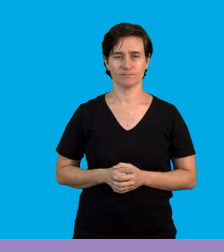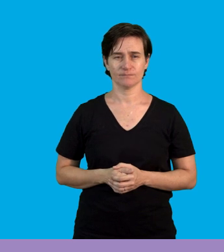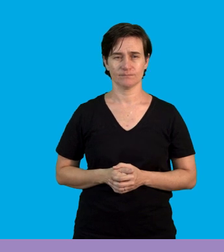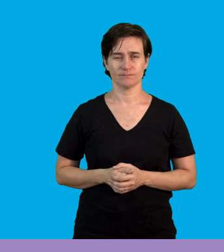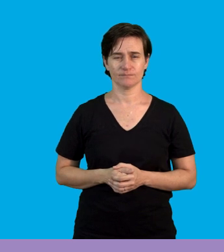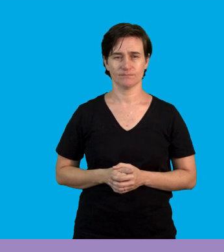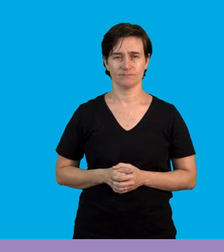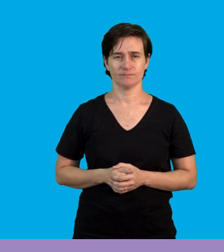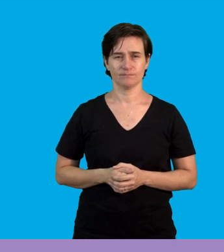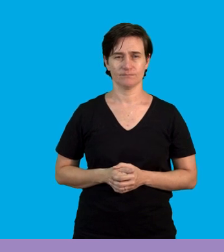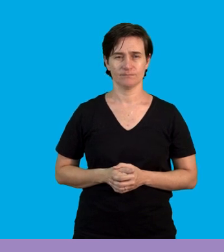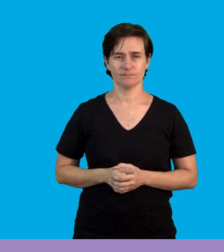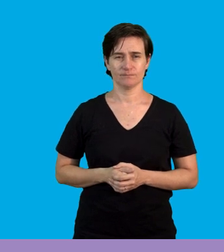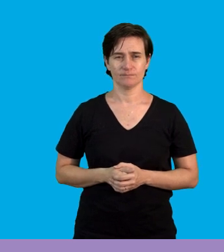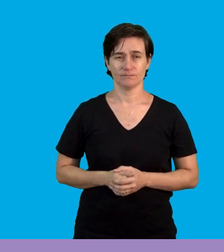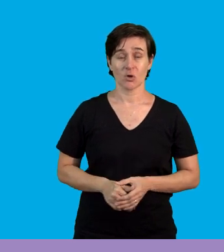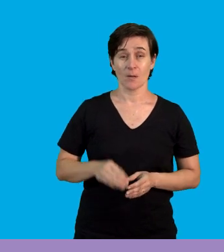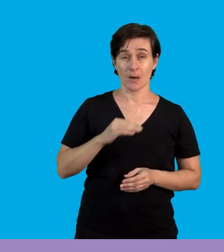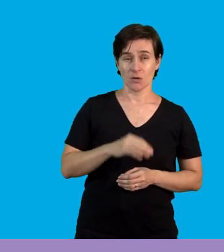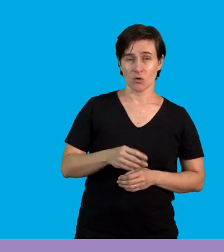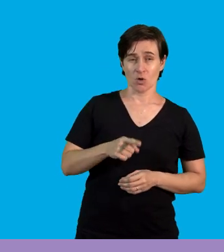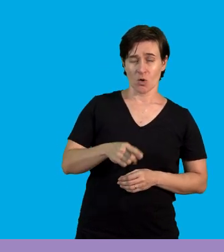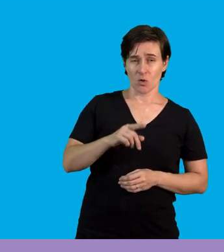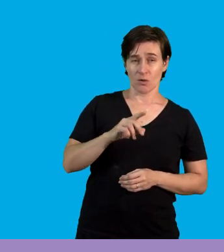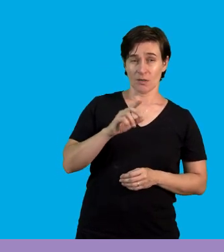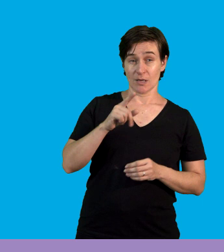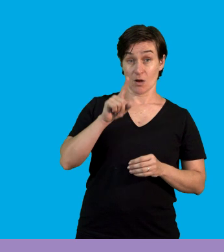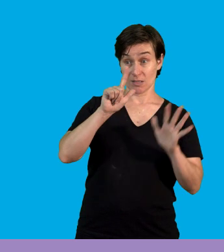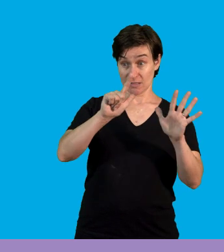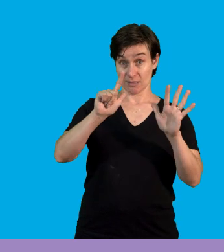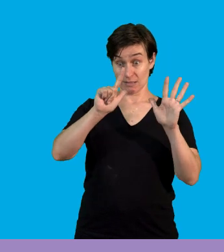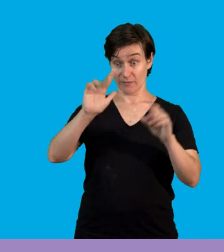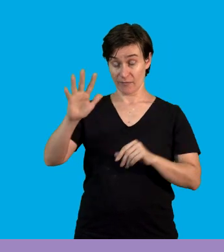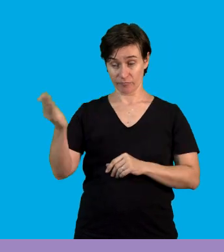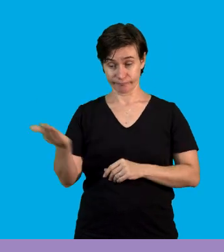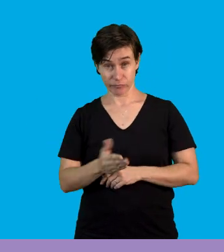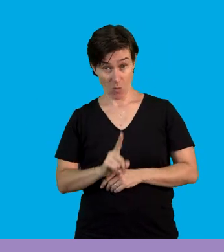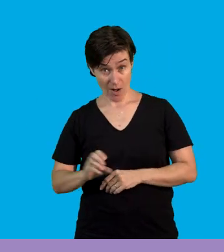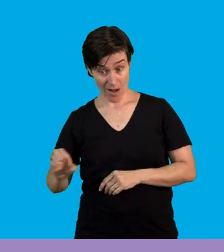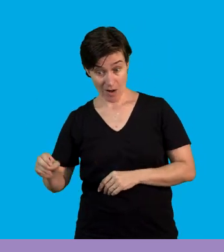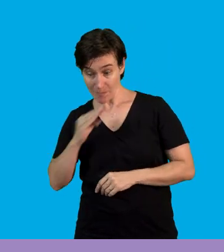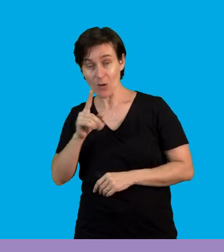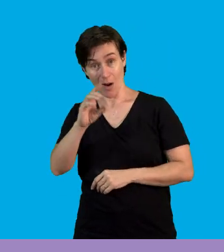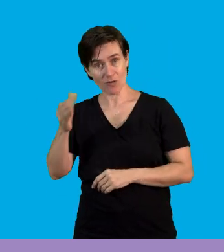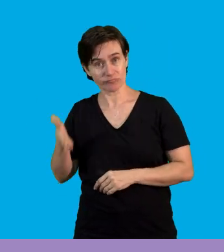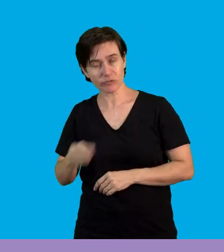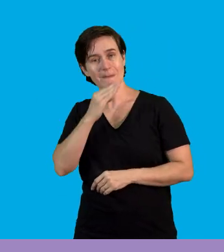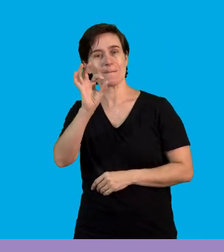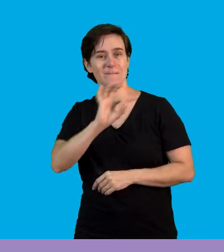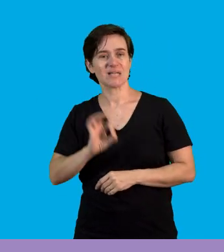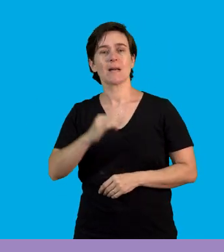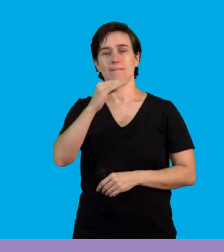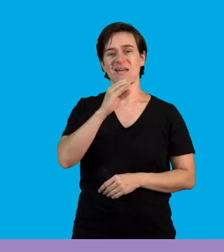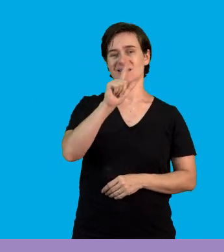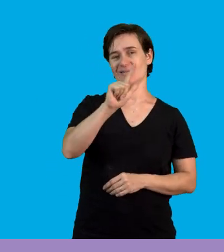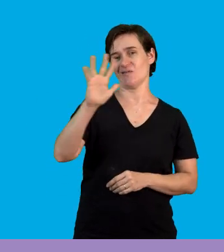because it's divided by 100, it becomes 75%. And this one, because it is 100 already, that makes